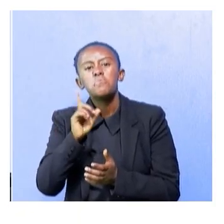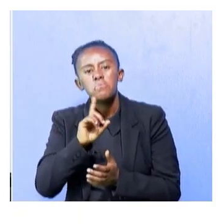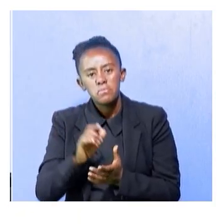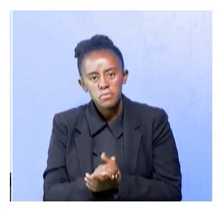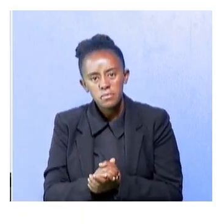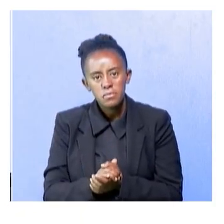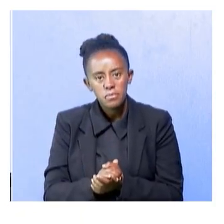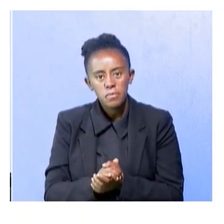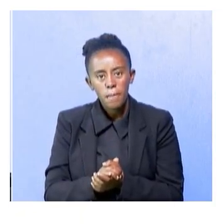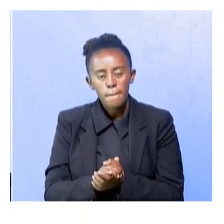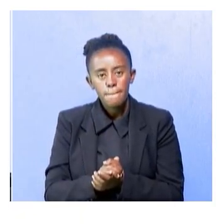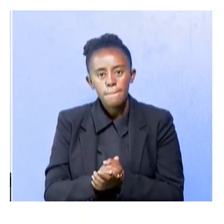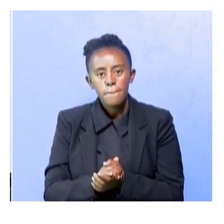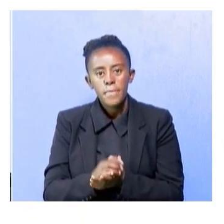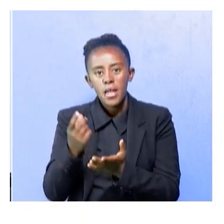Fundraising.